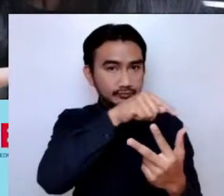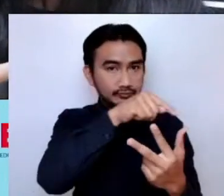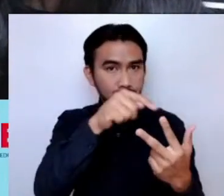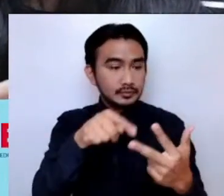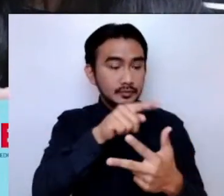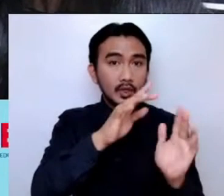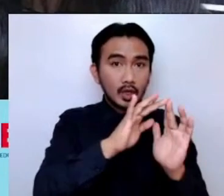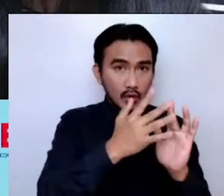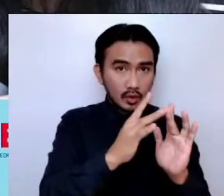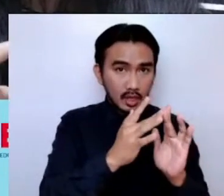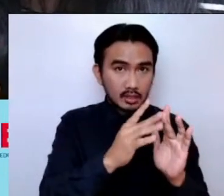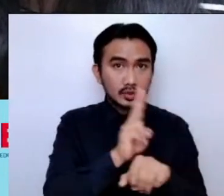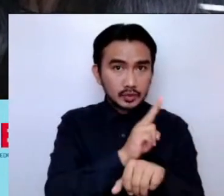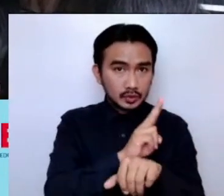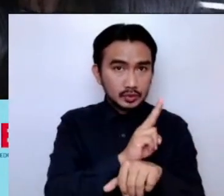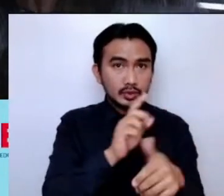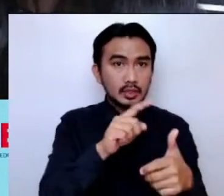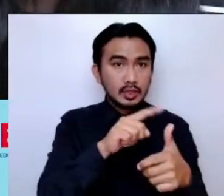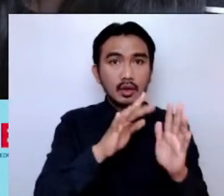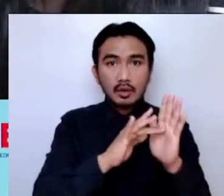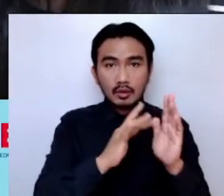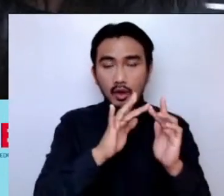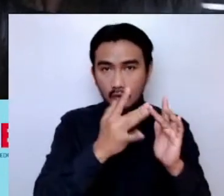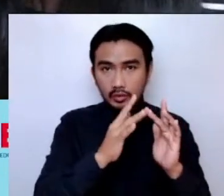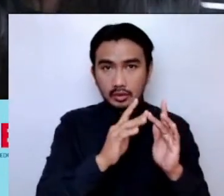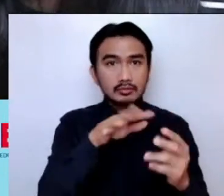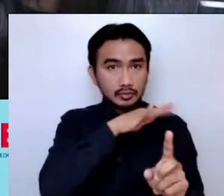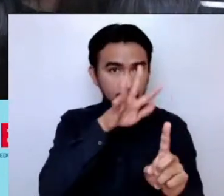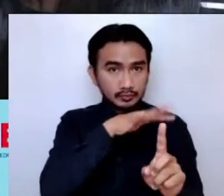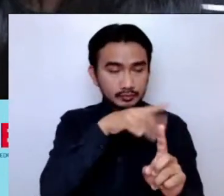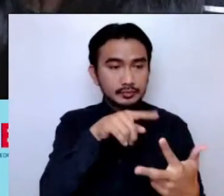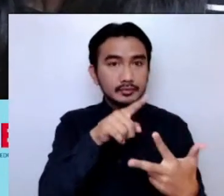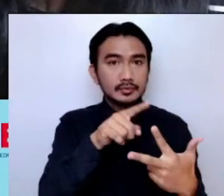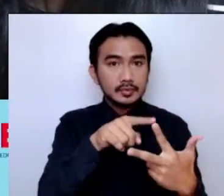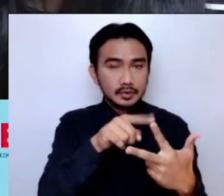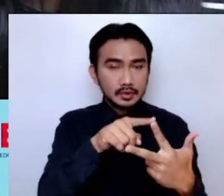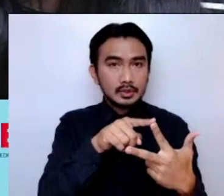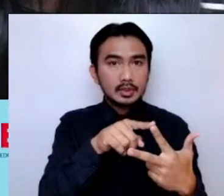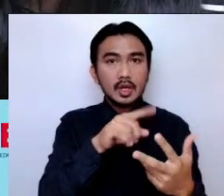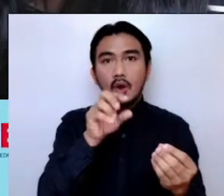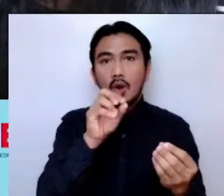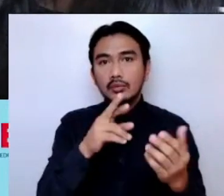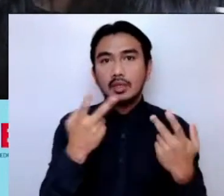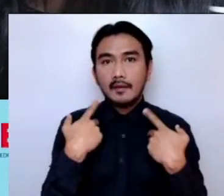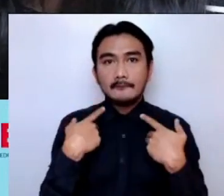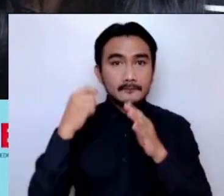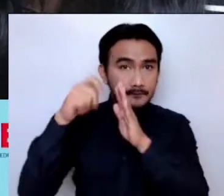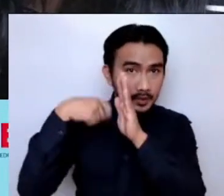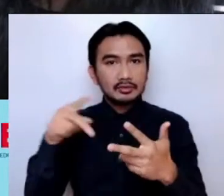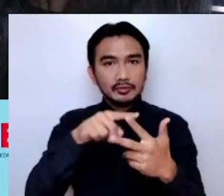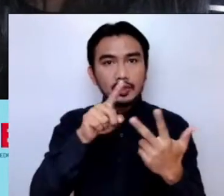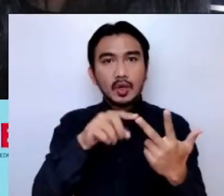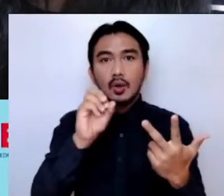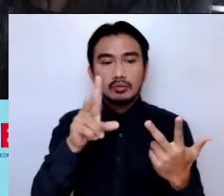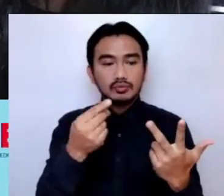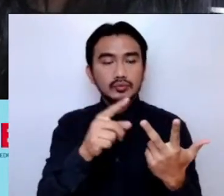learning, the online synchronous observation, the asynchronous observation, or observation through LAC session.